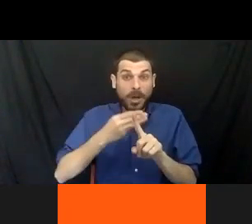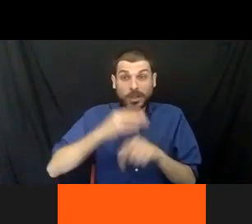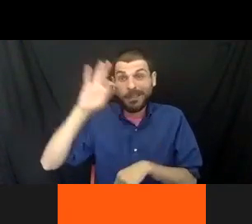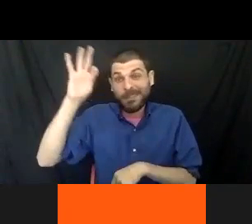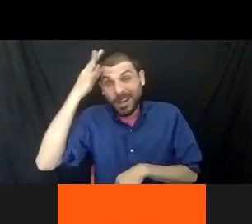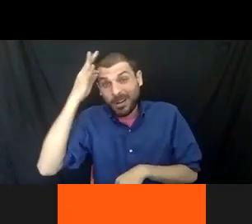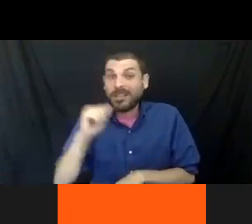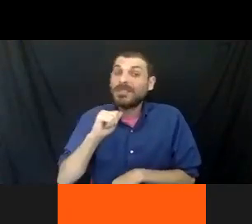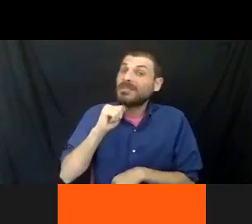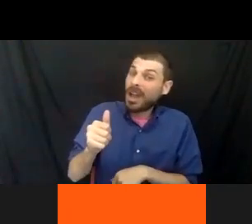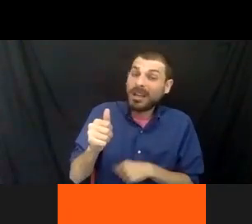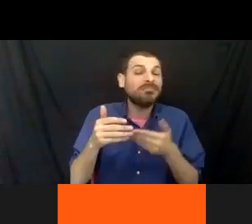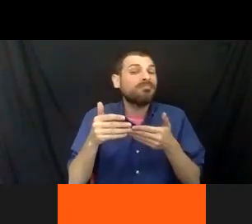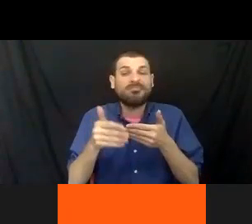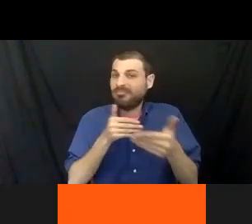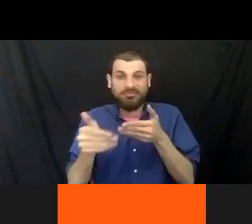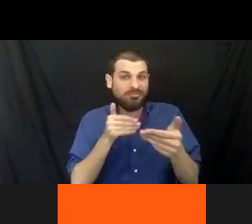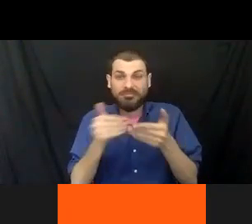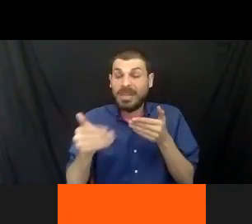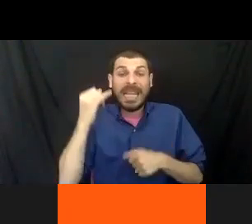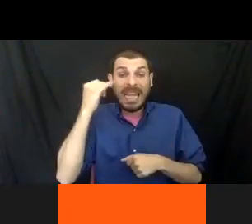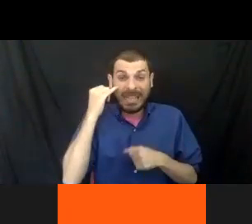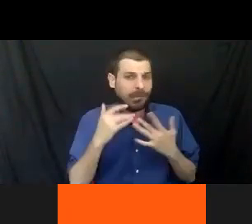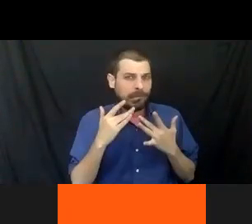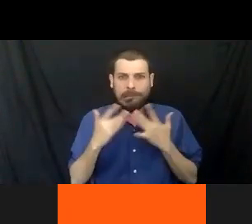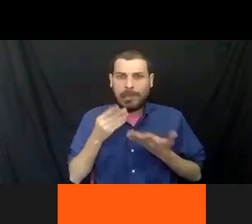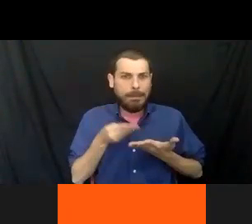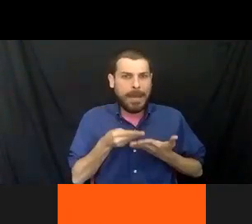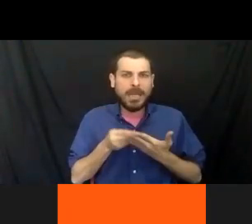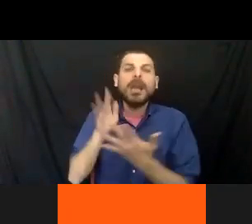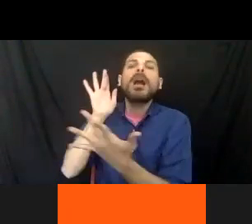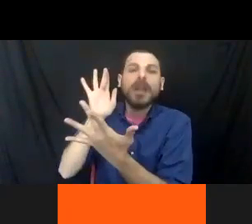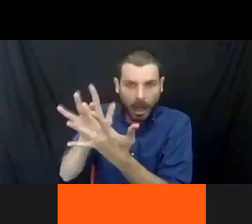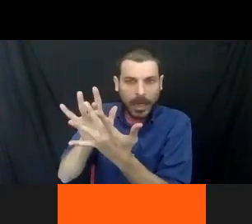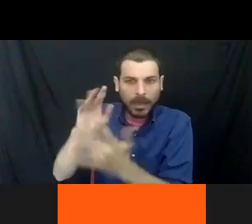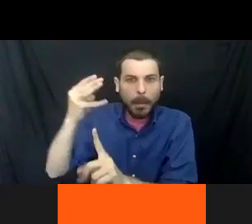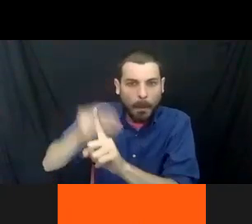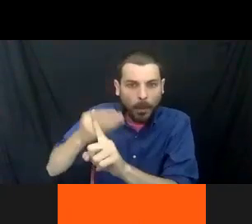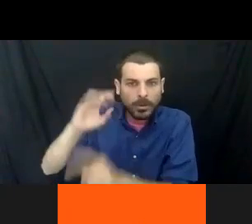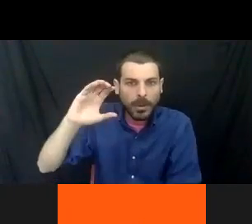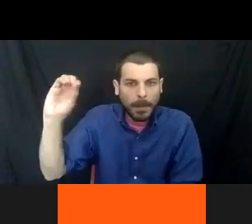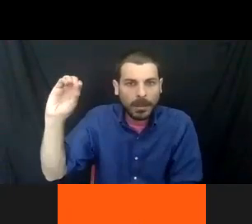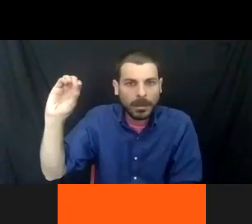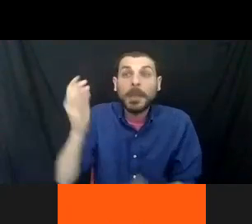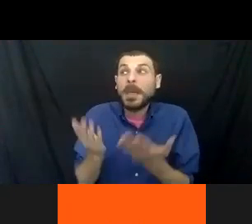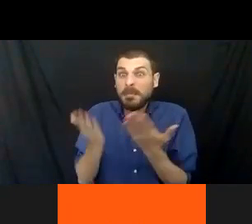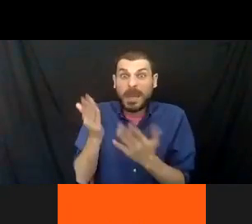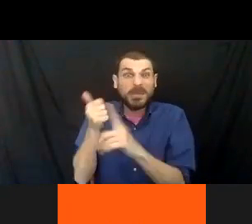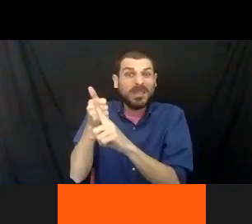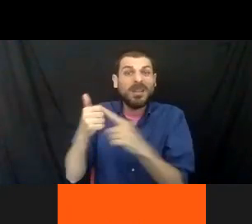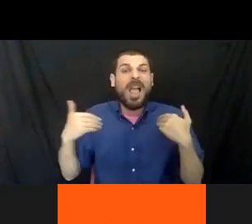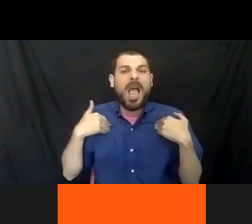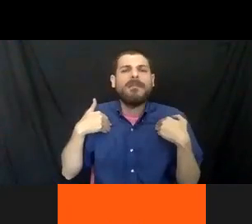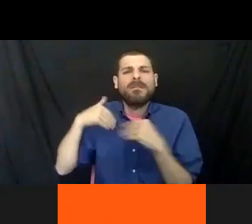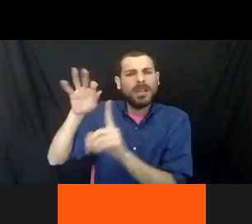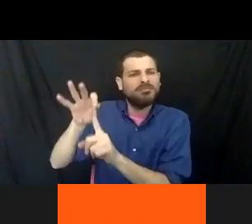payments, you should contact your mortgage company right away to ask what forbearance or other kind of relief options are